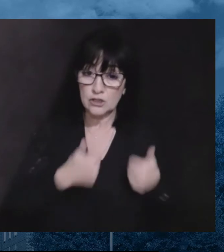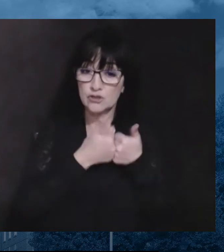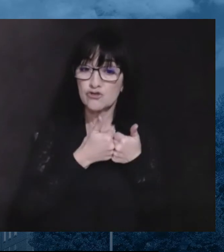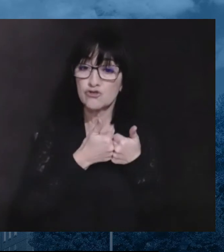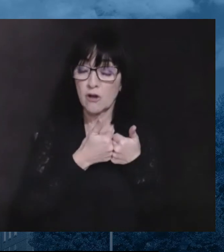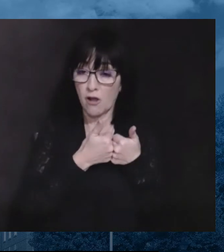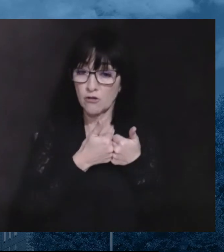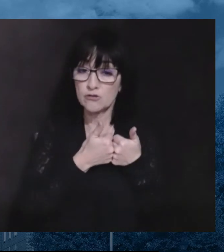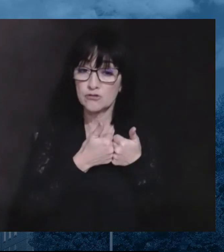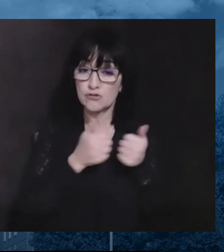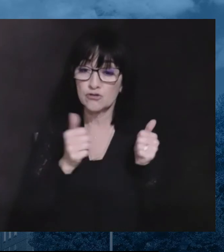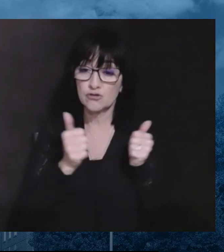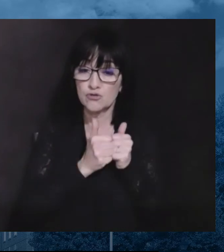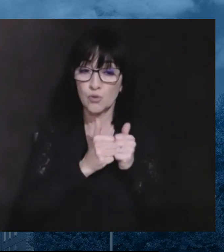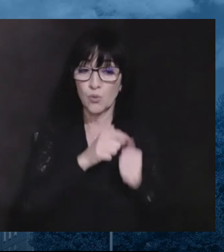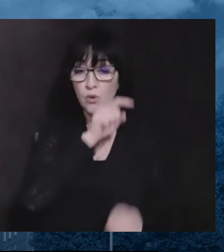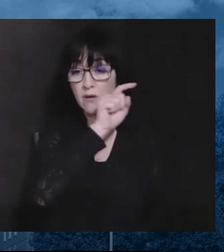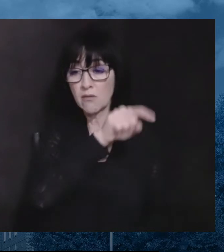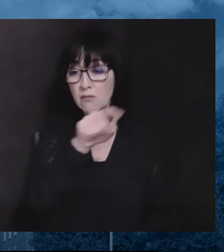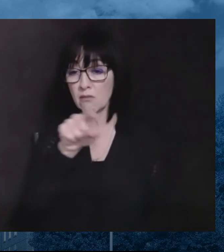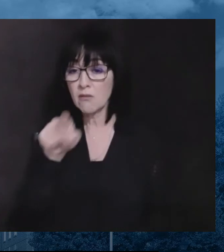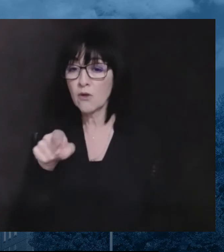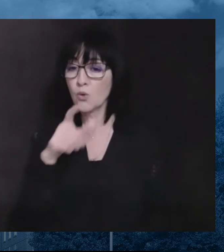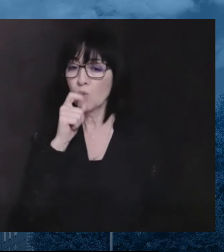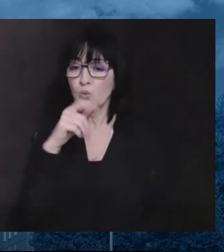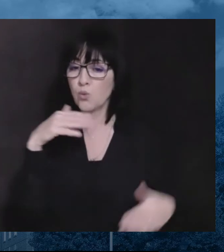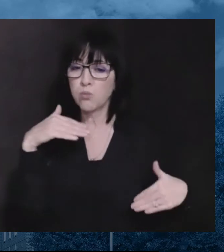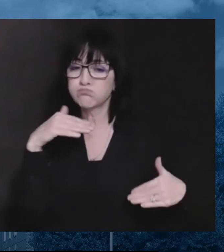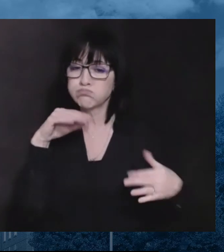connected to a hospital, private practices, and stuff like that?